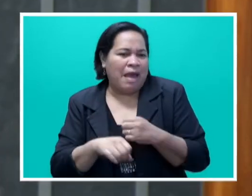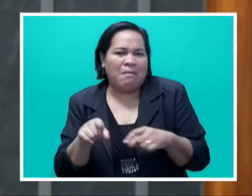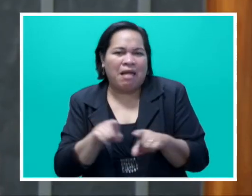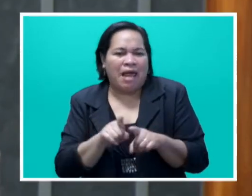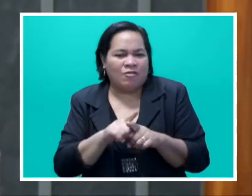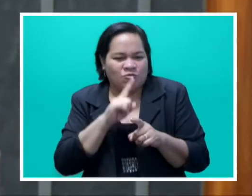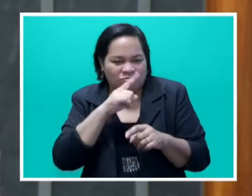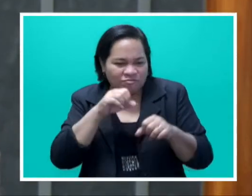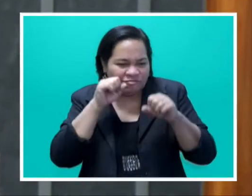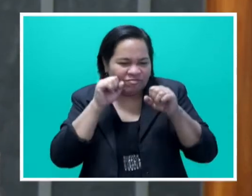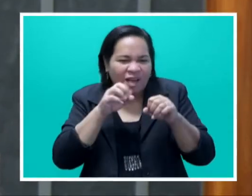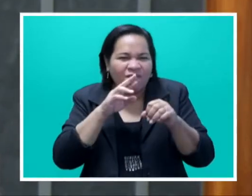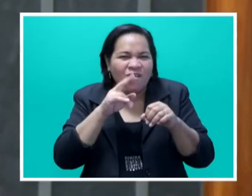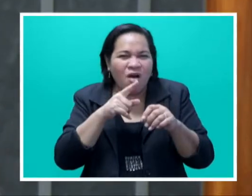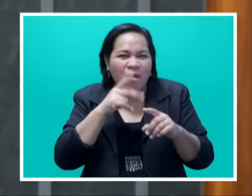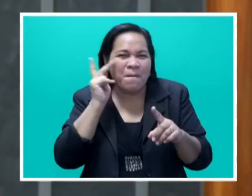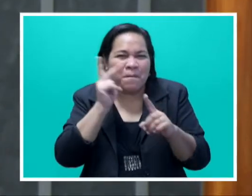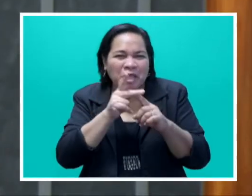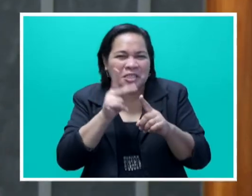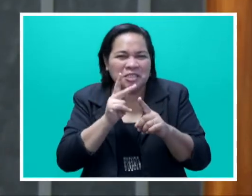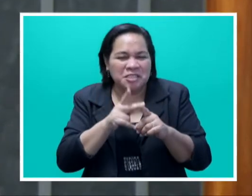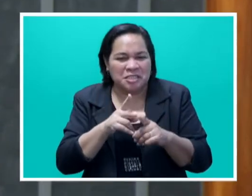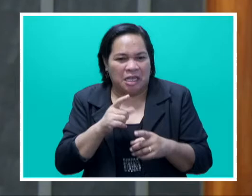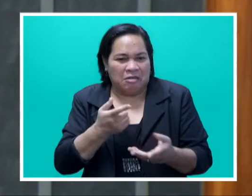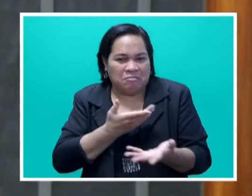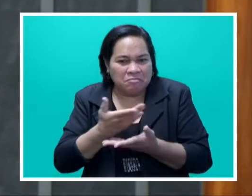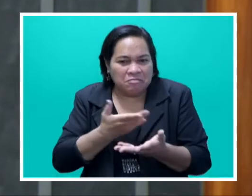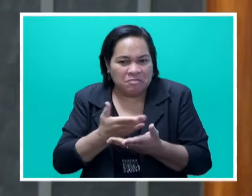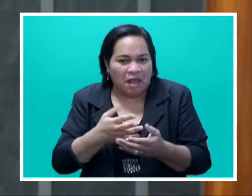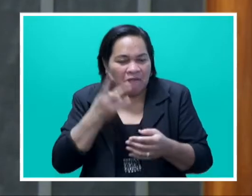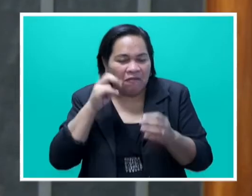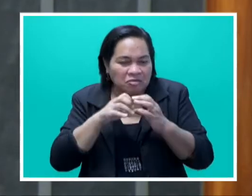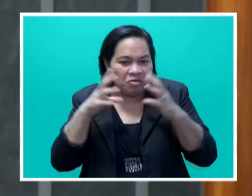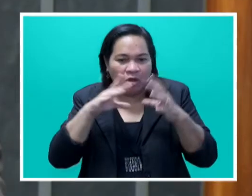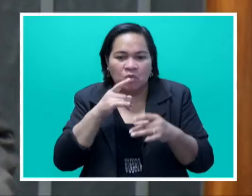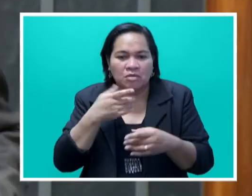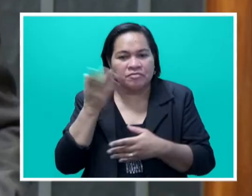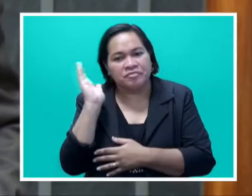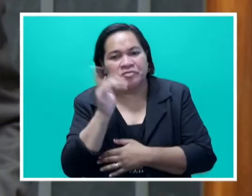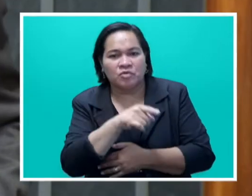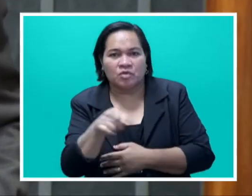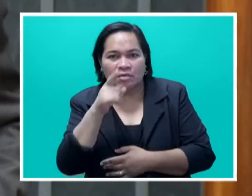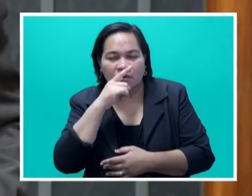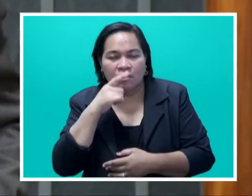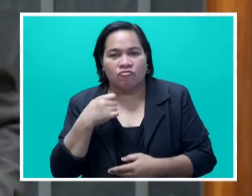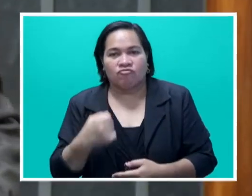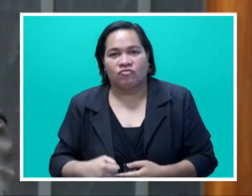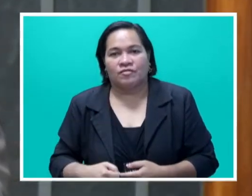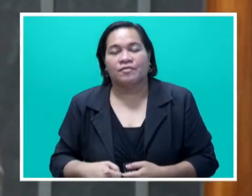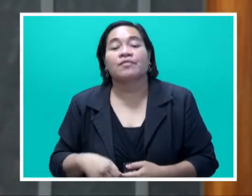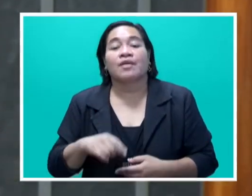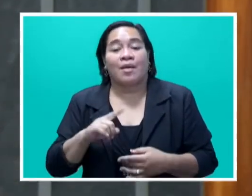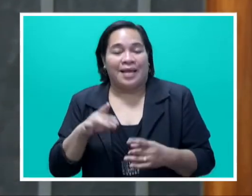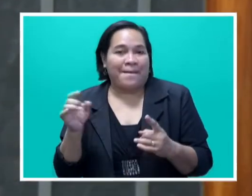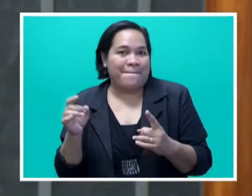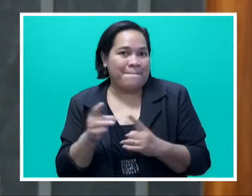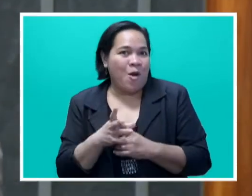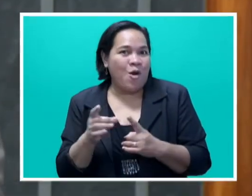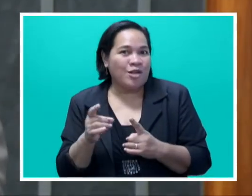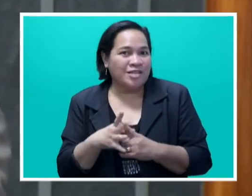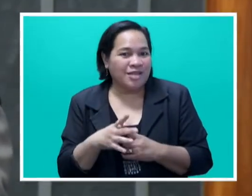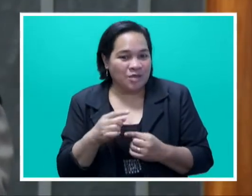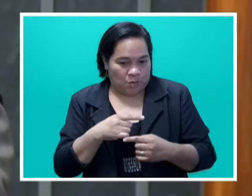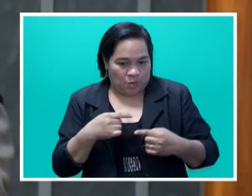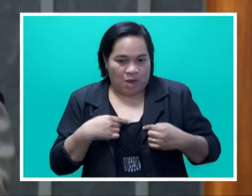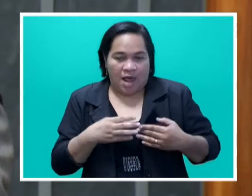our discussions and the visions we present to the people. It is important, Mr. Speaker, sir, we as leaders